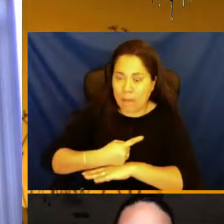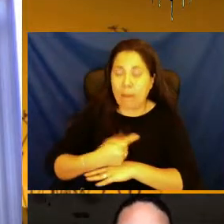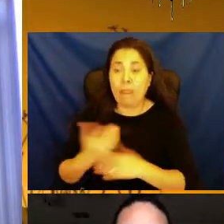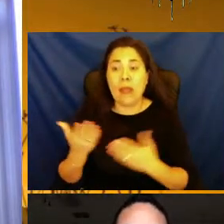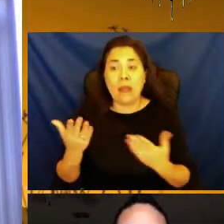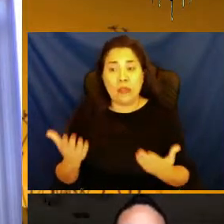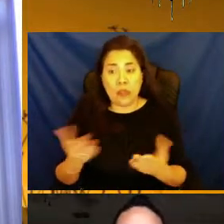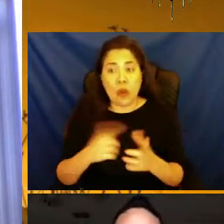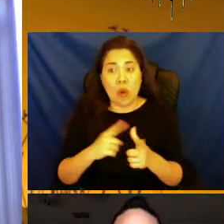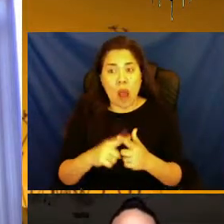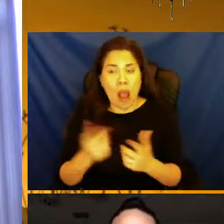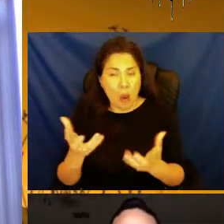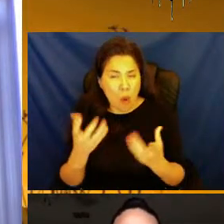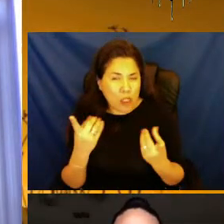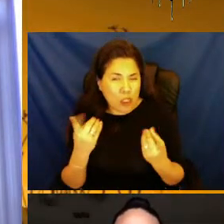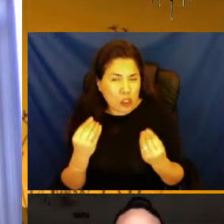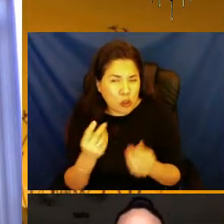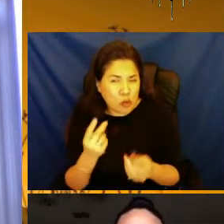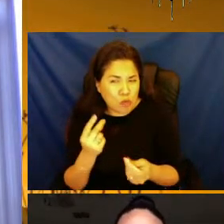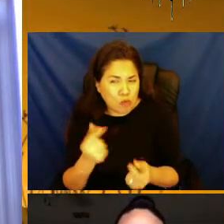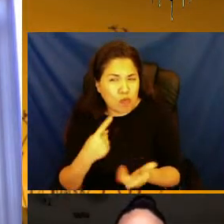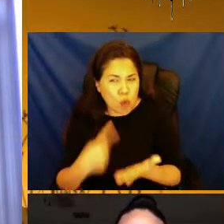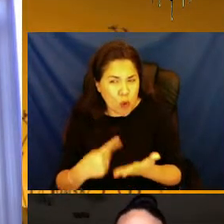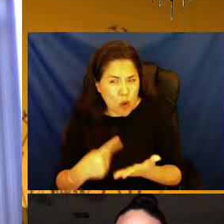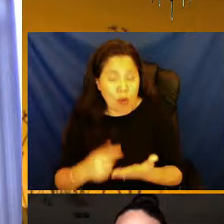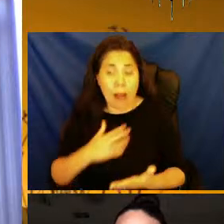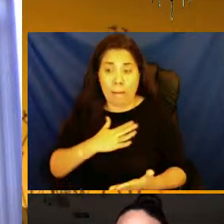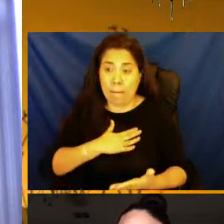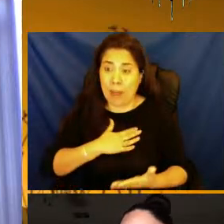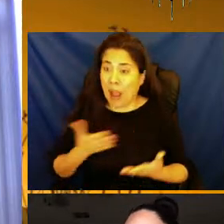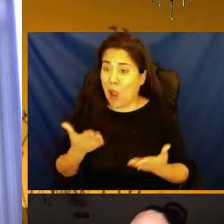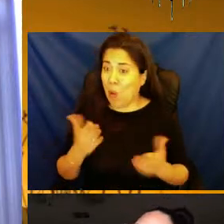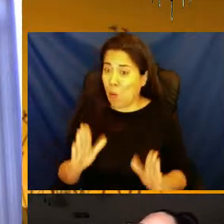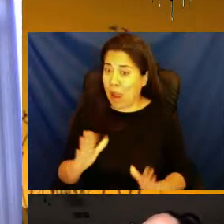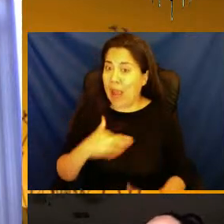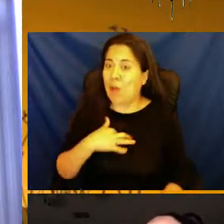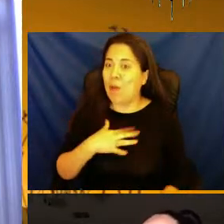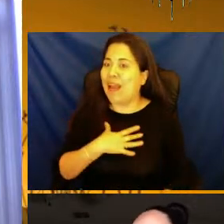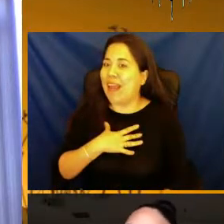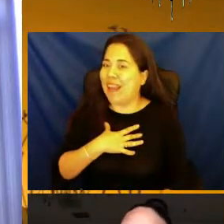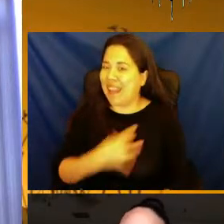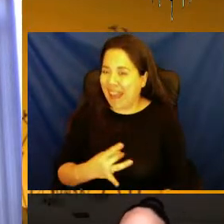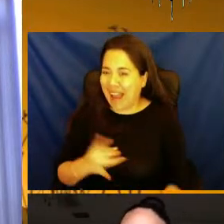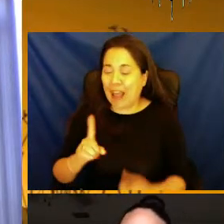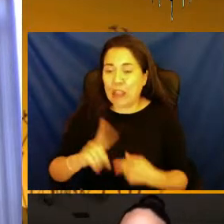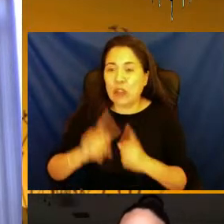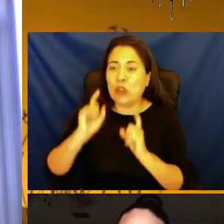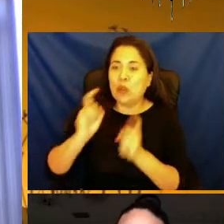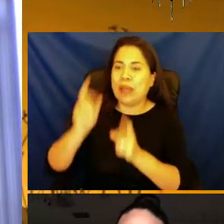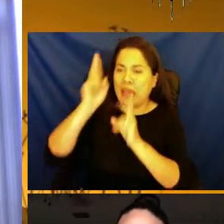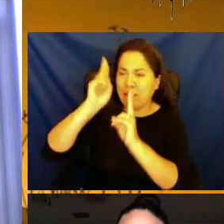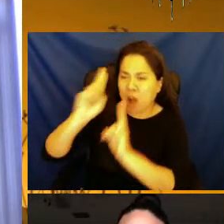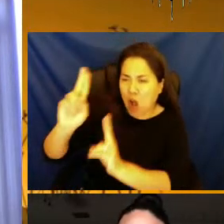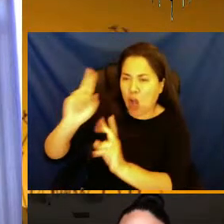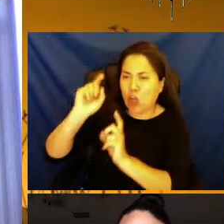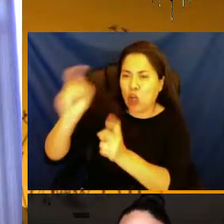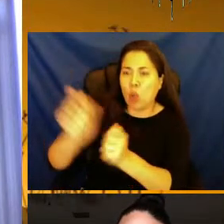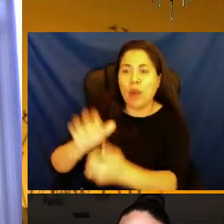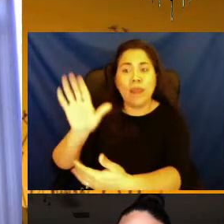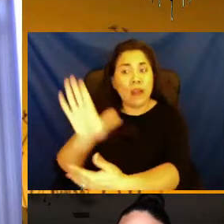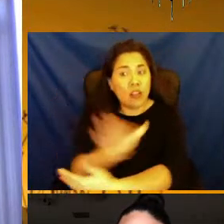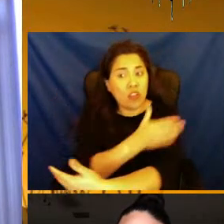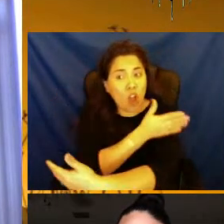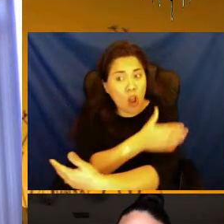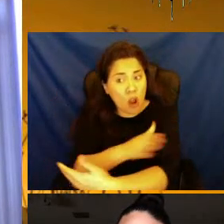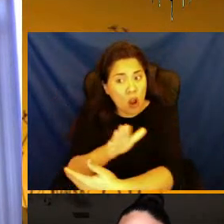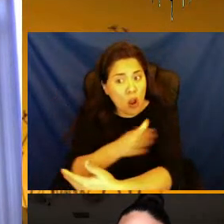what else I want to do real quick is just in my way, we also like to give honor in way of a song